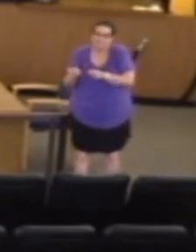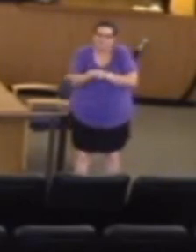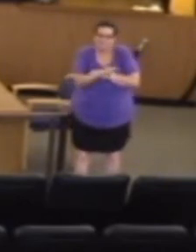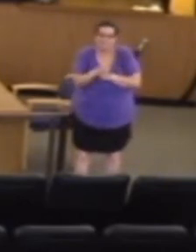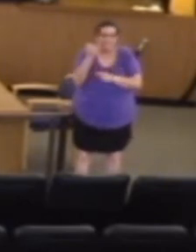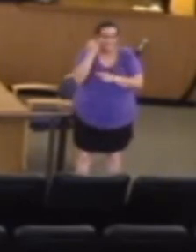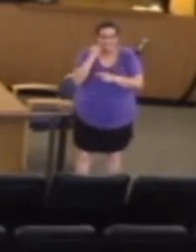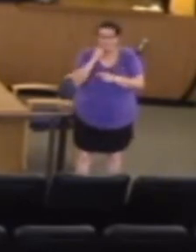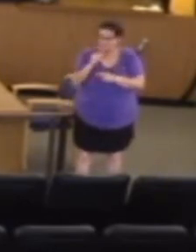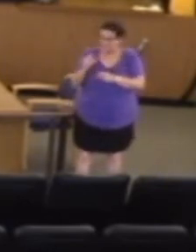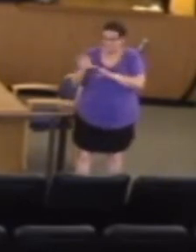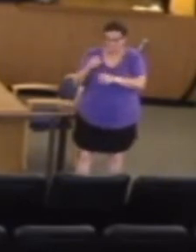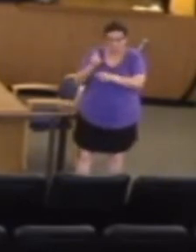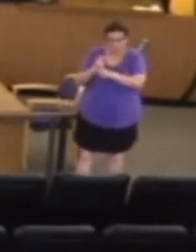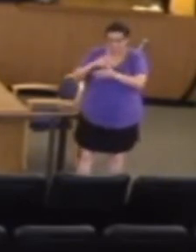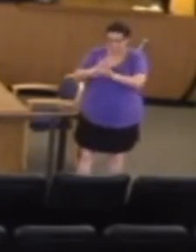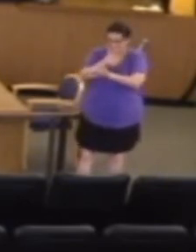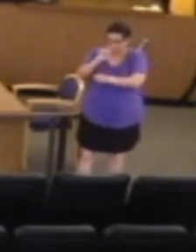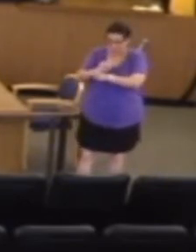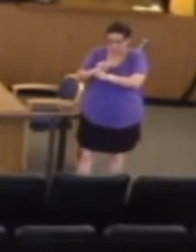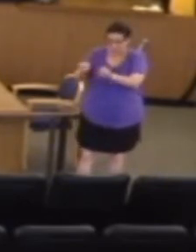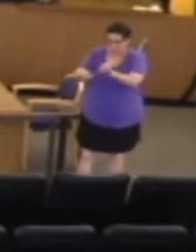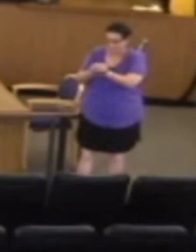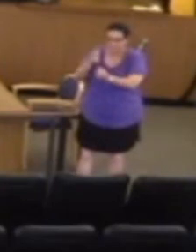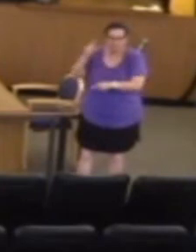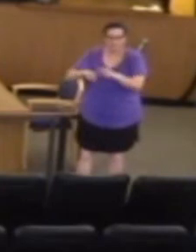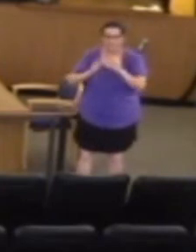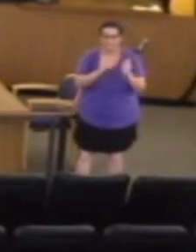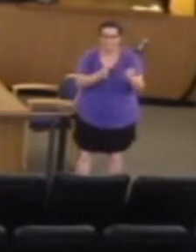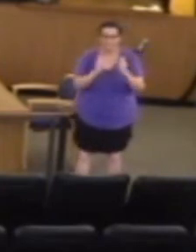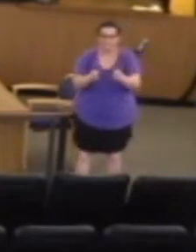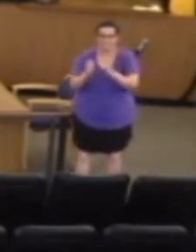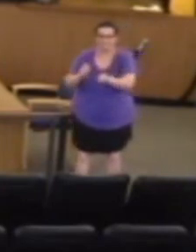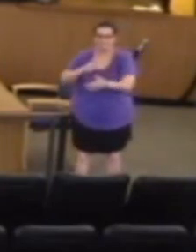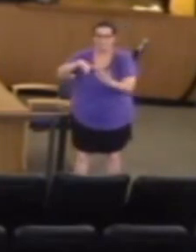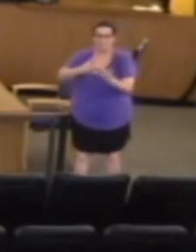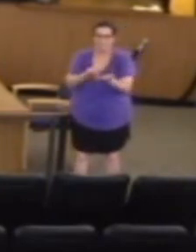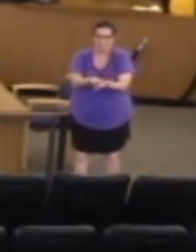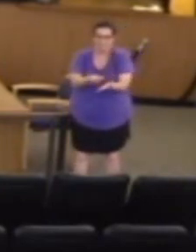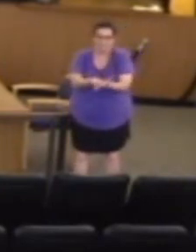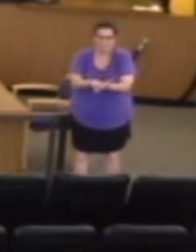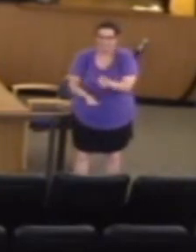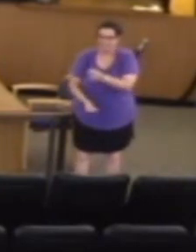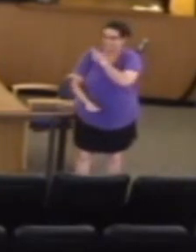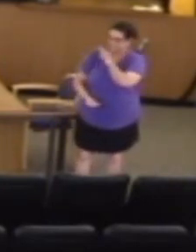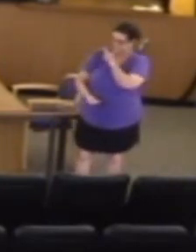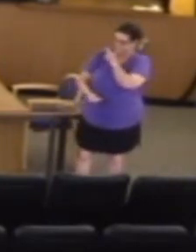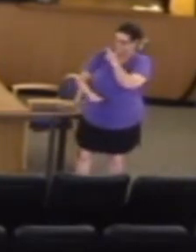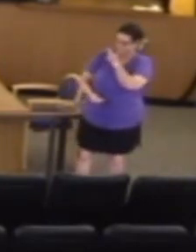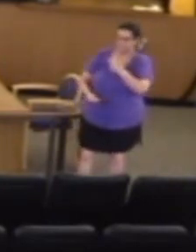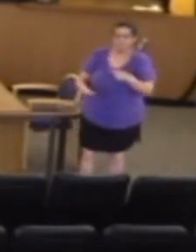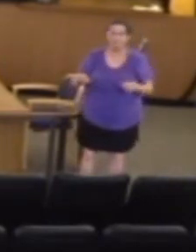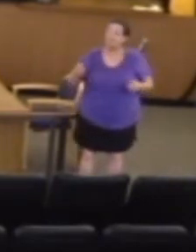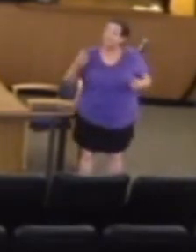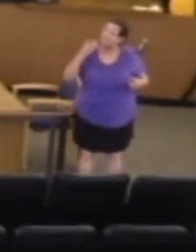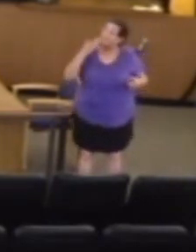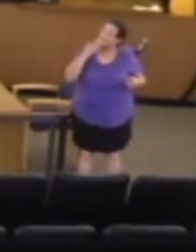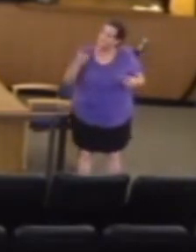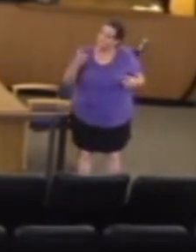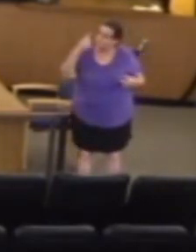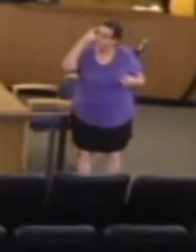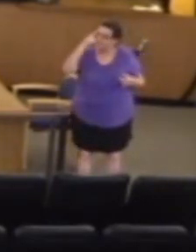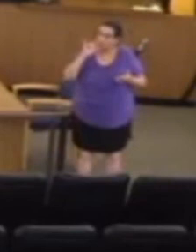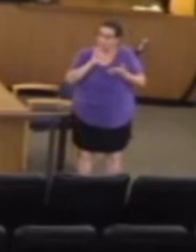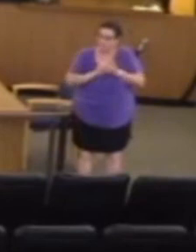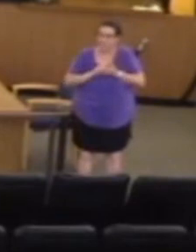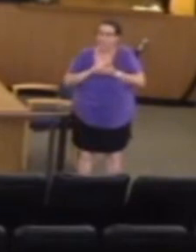disperse the funds. Okay. Thank you, John. And John, it's a credit to you that you put in such a procedure